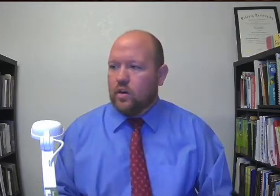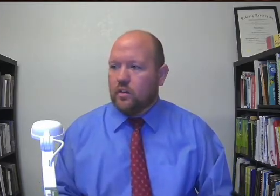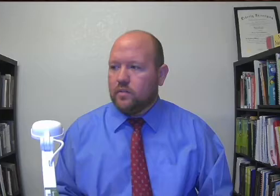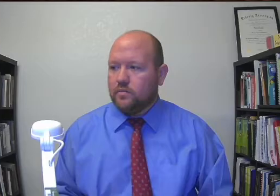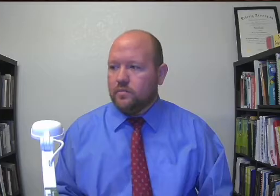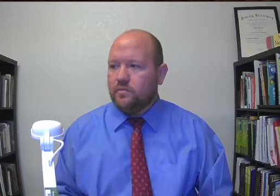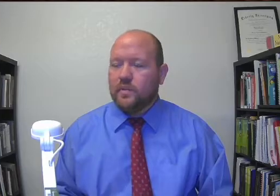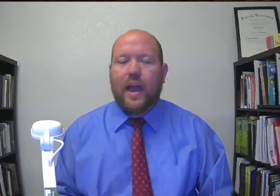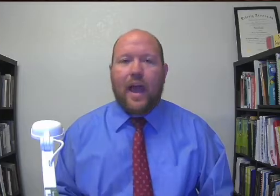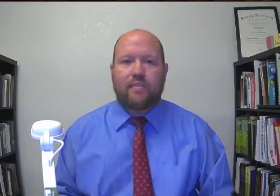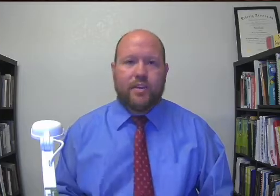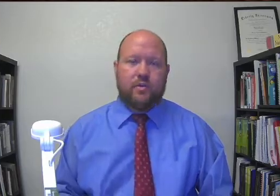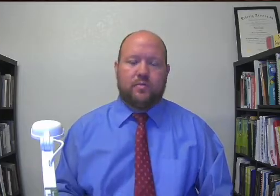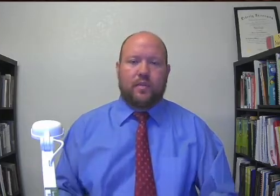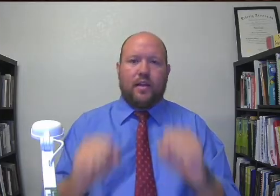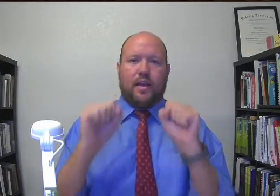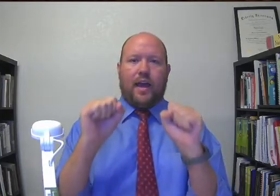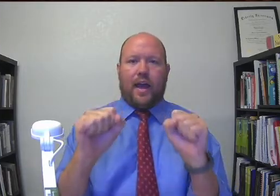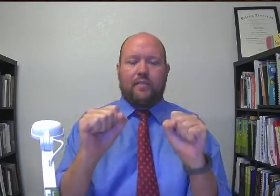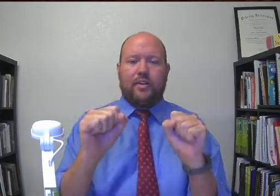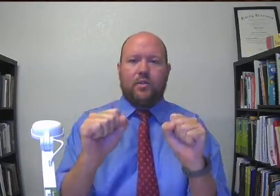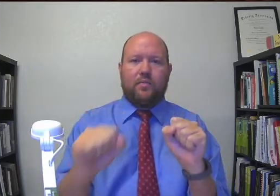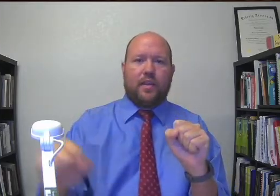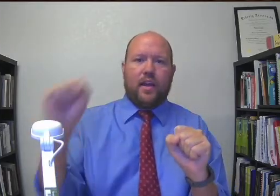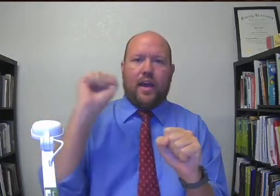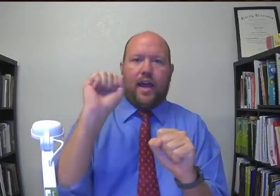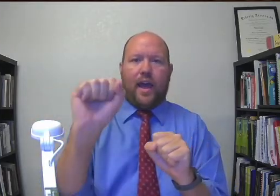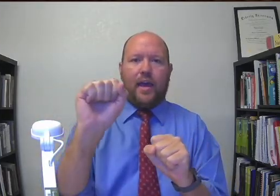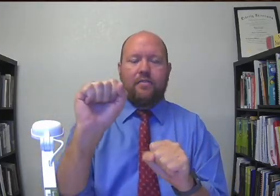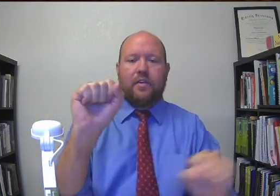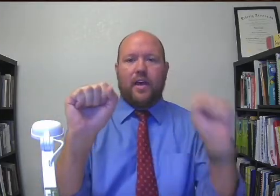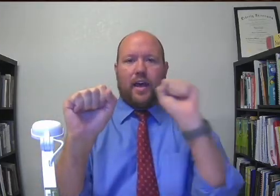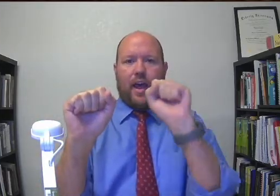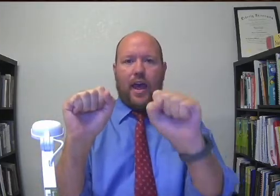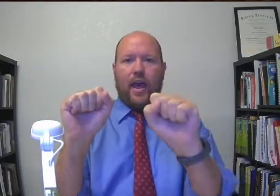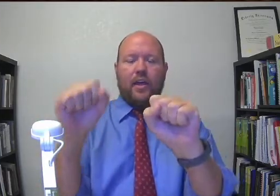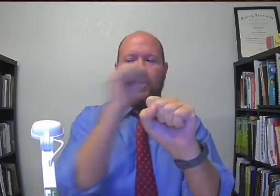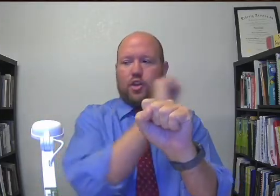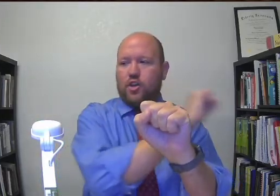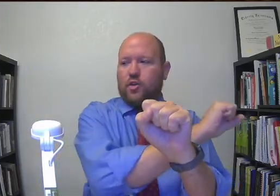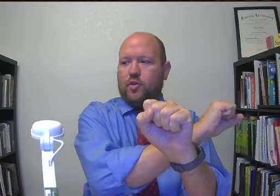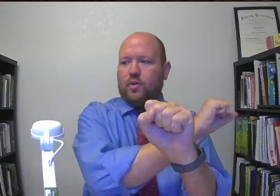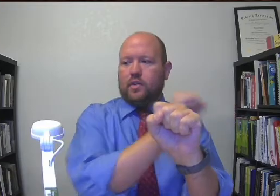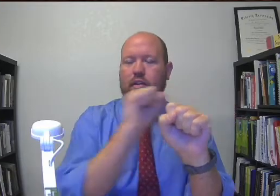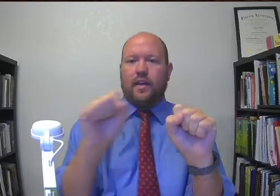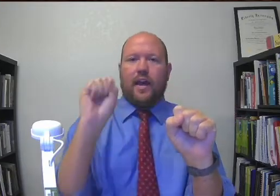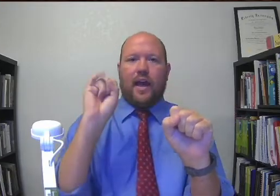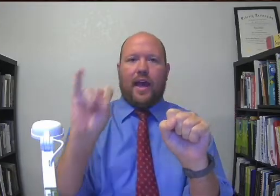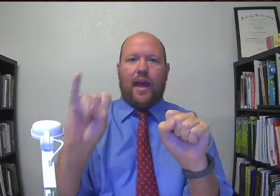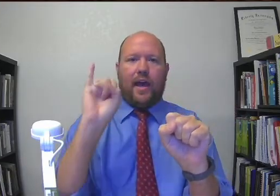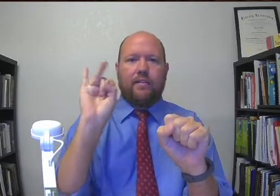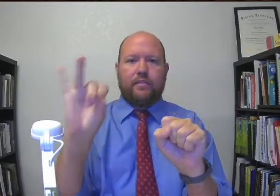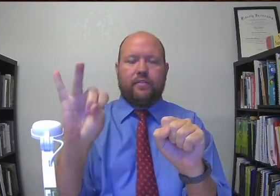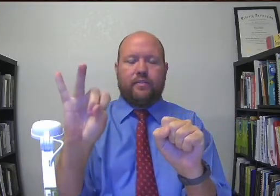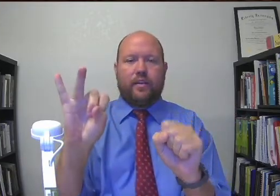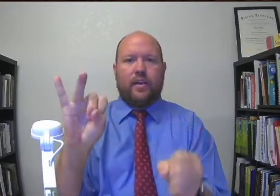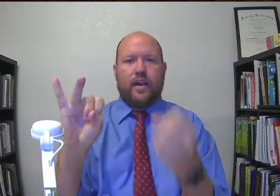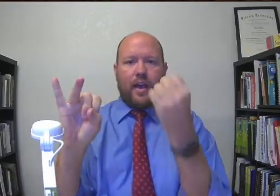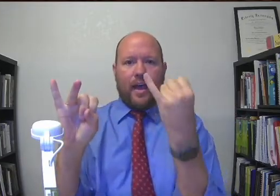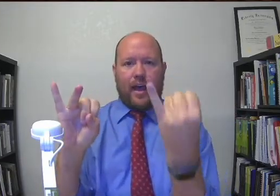Next word, avenue. Avenue. Av, e, nu,